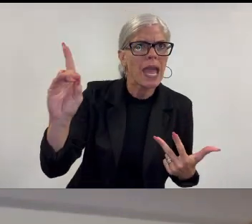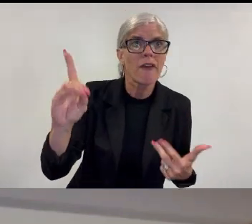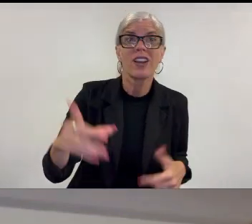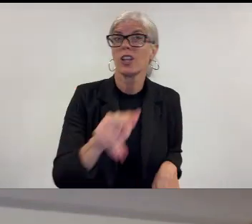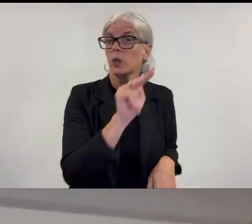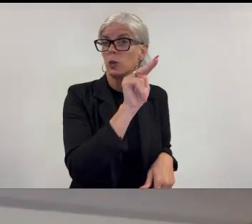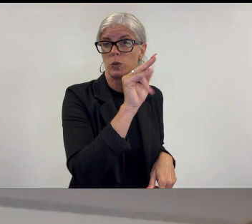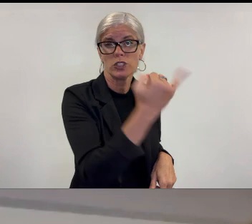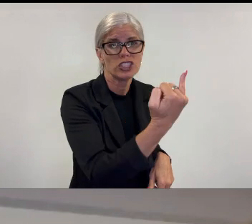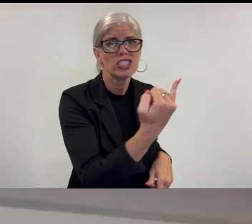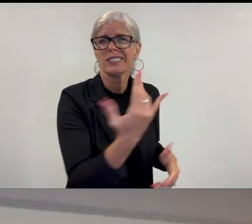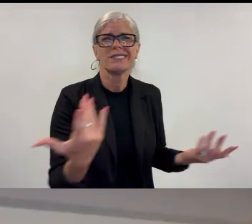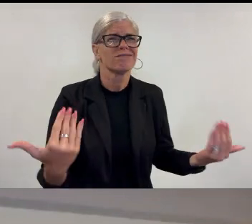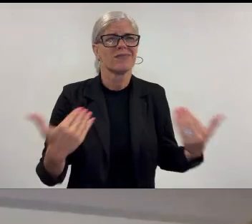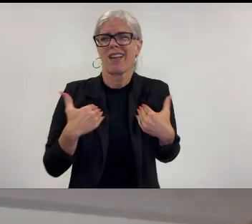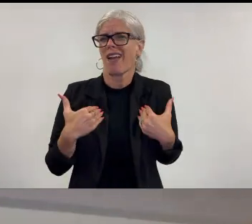getting